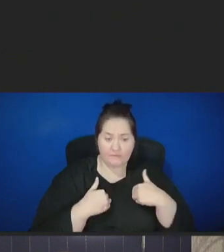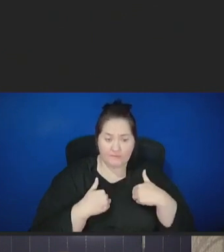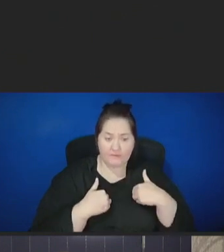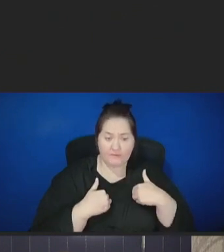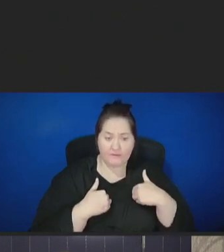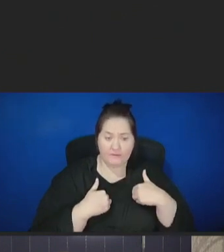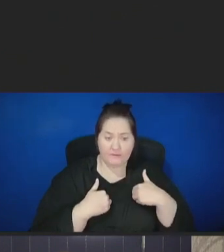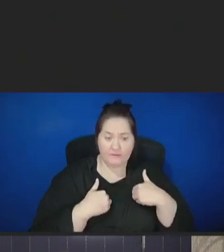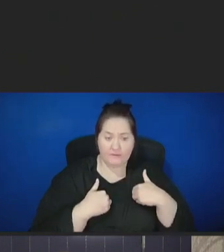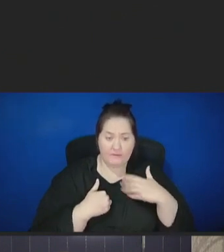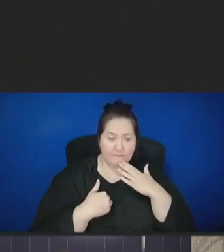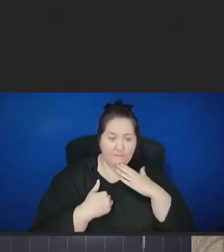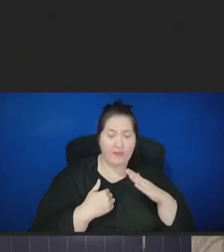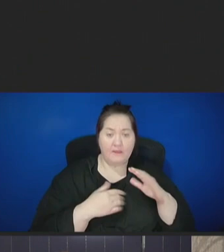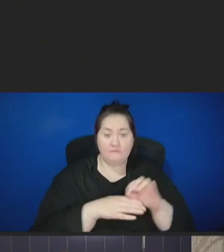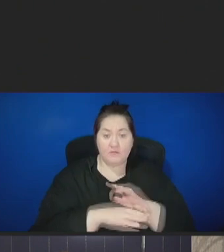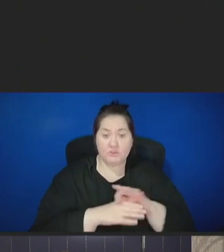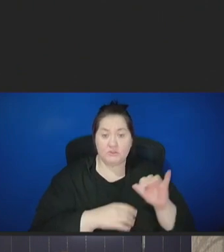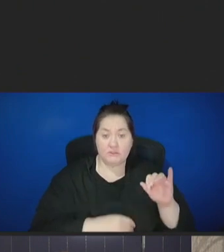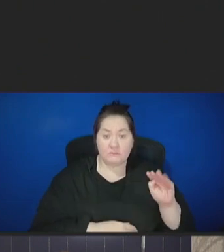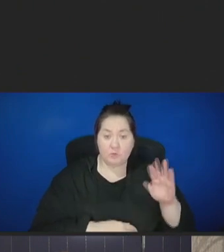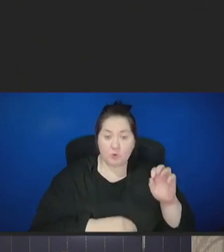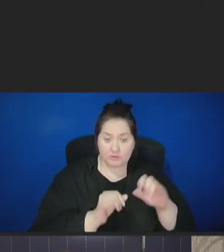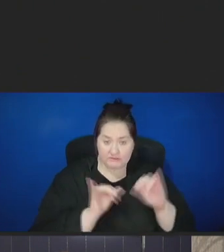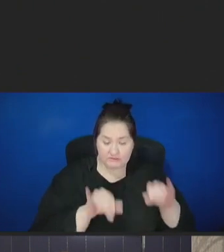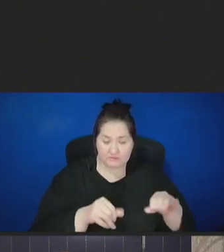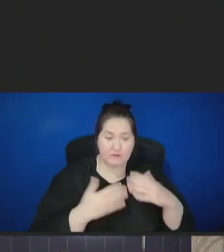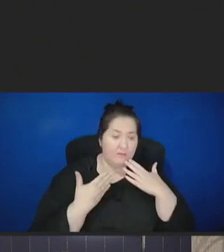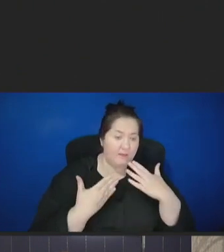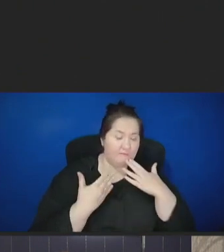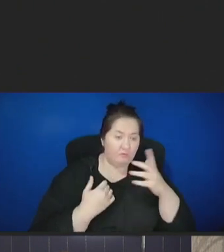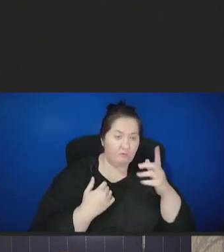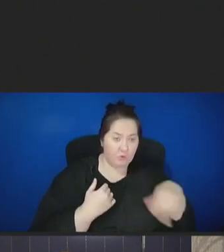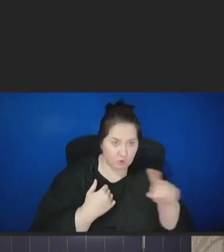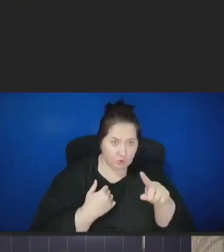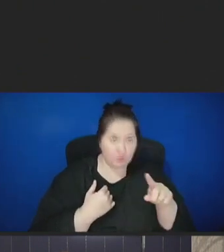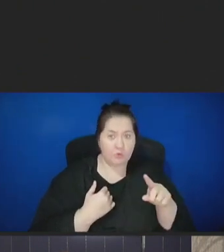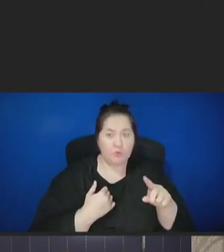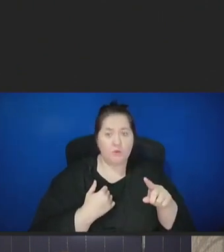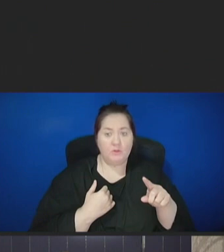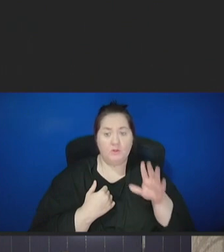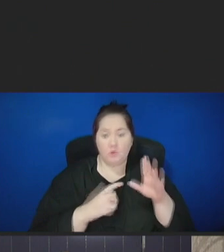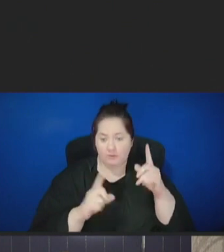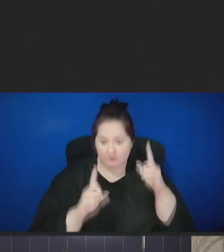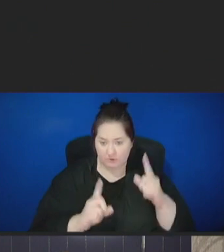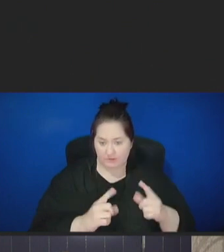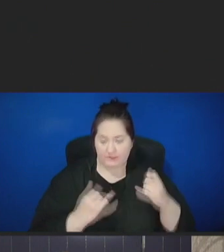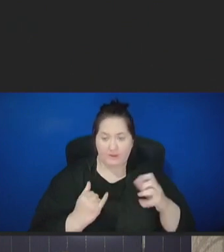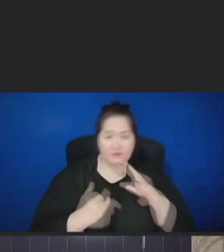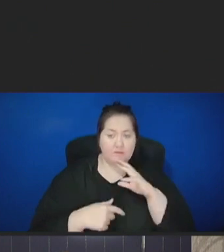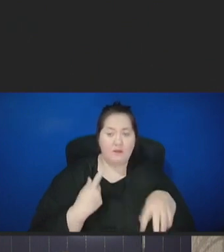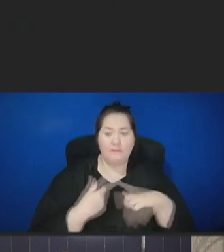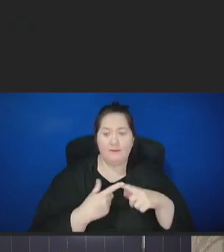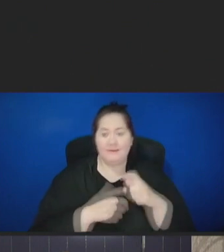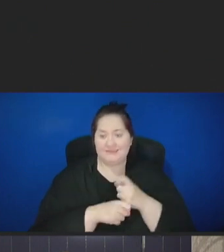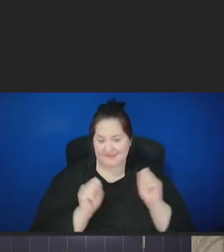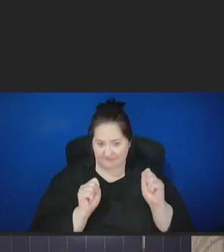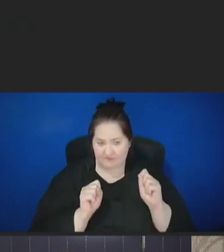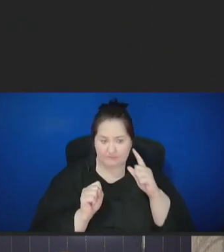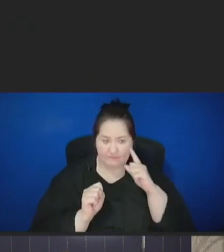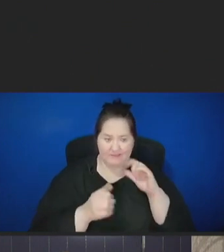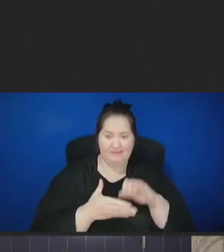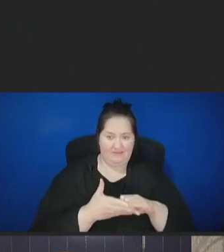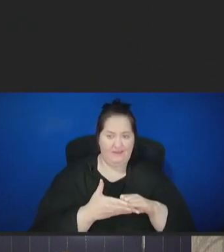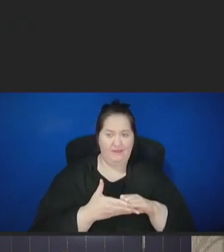poor functioning immune system. And I'm so thankful that you guys, in your objectives are now talking about safety, because that is